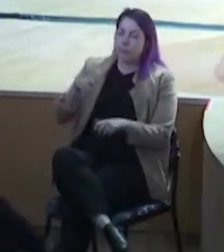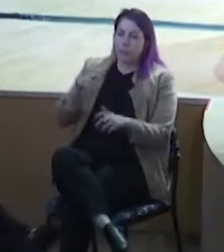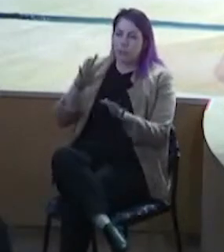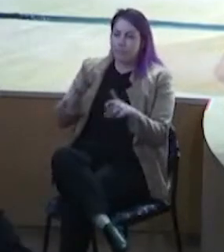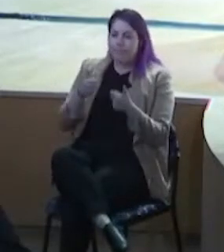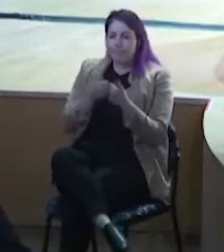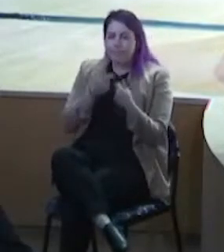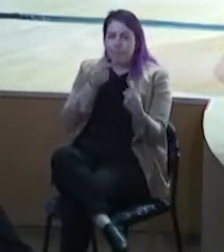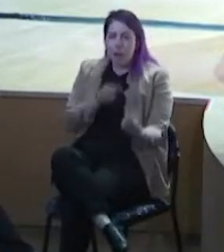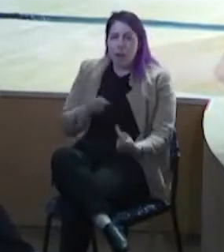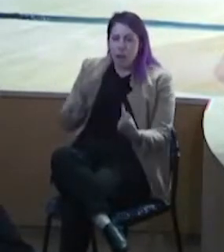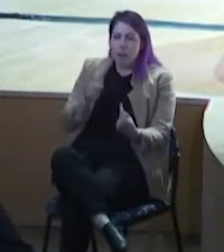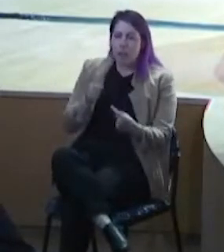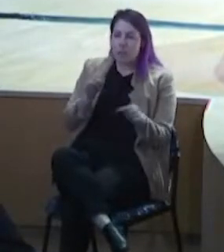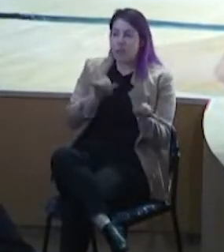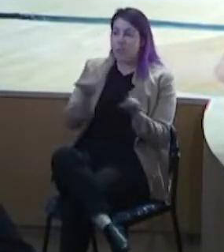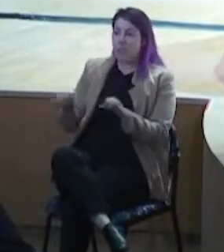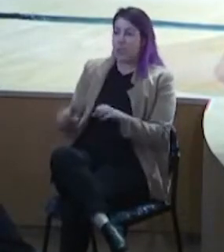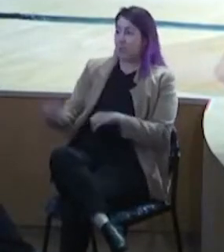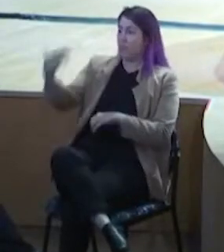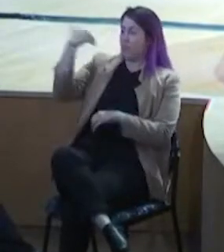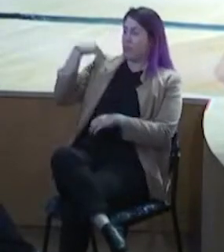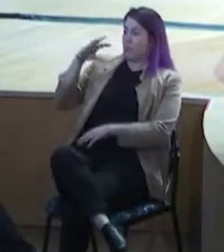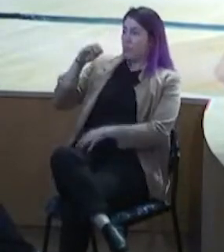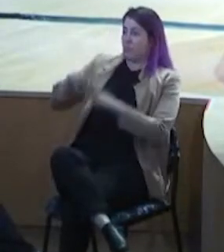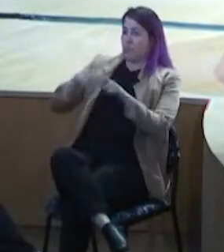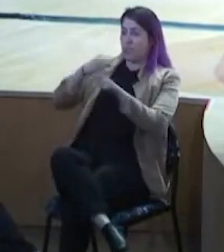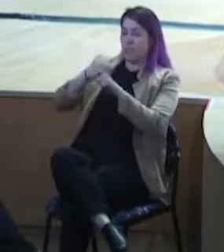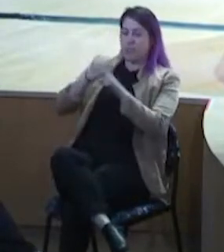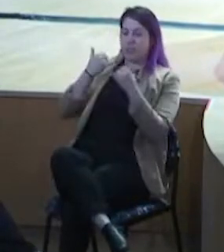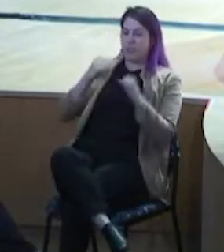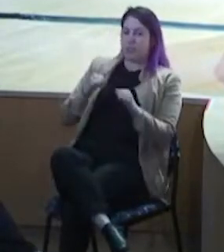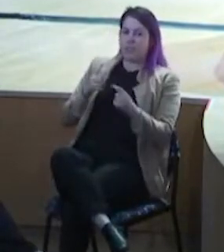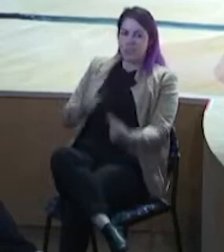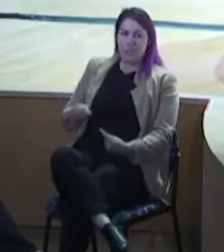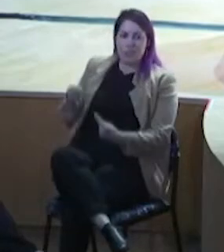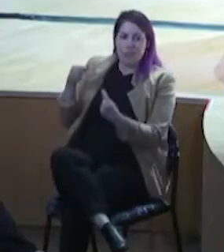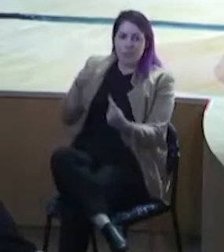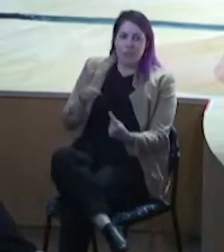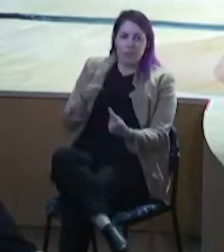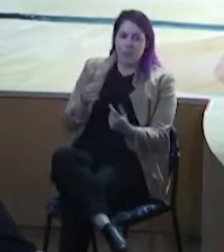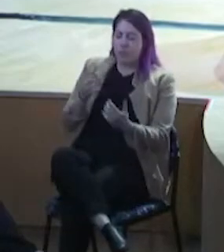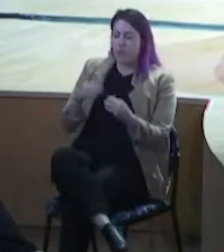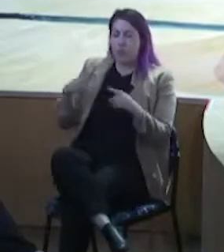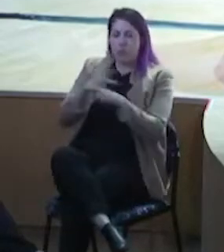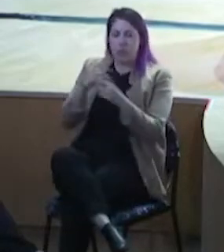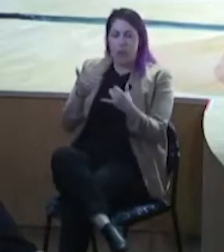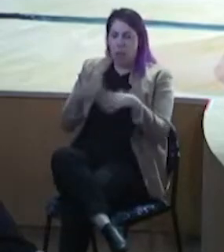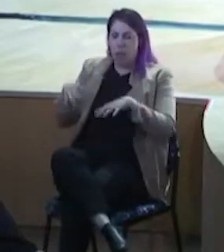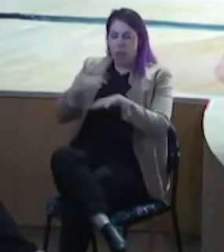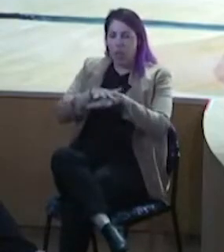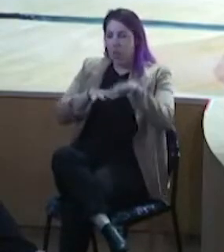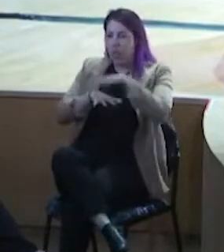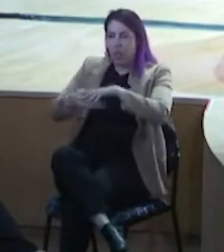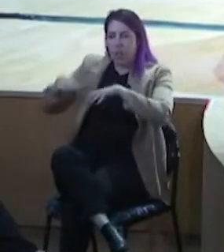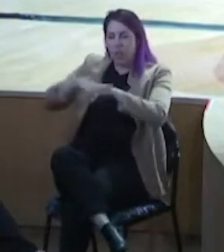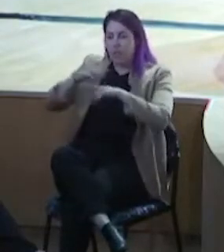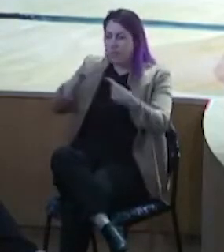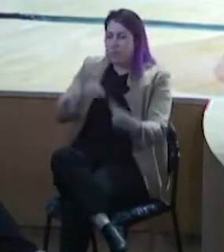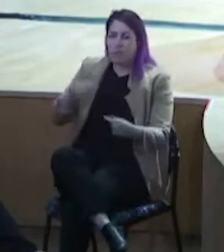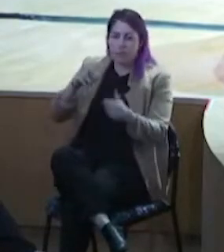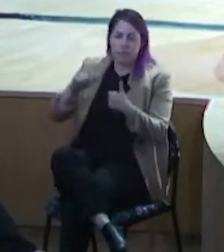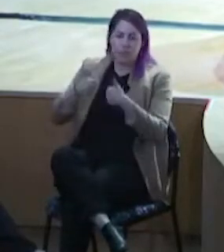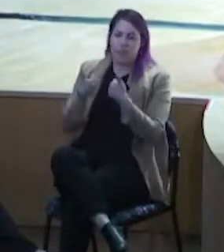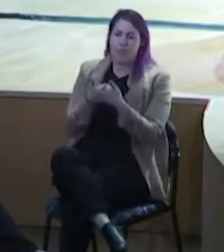struggles we were facing 50 years ago. And it still continues. It's just another layer added onto it, or a different challenge, a different part of that